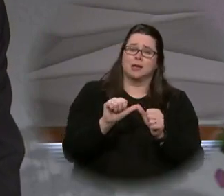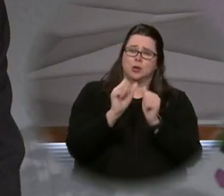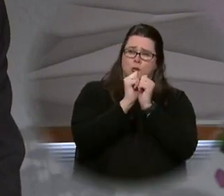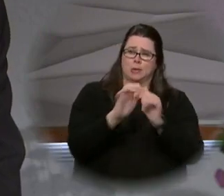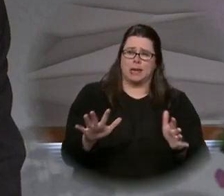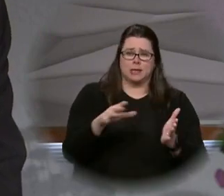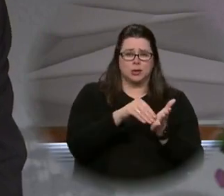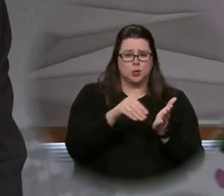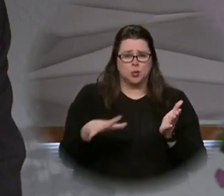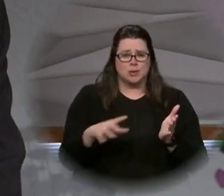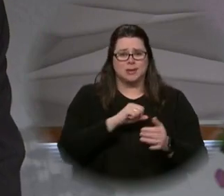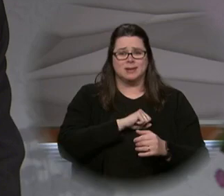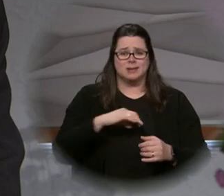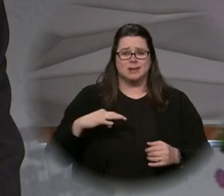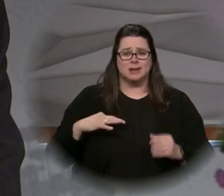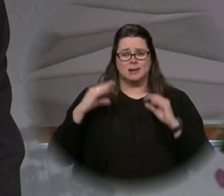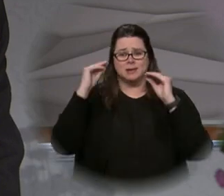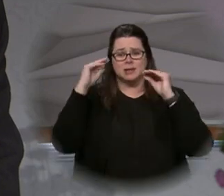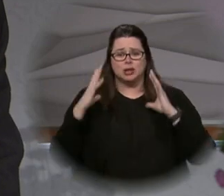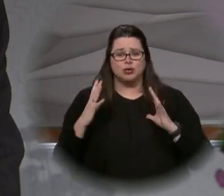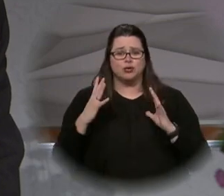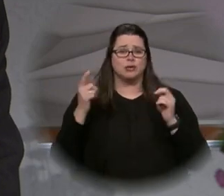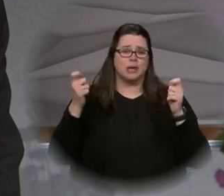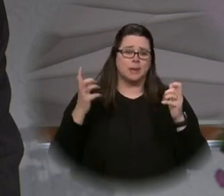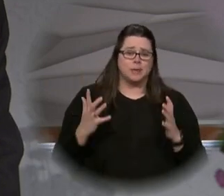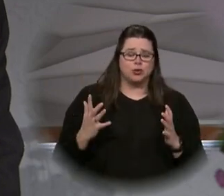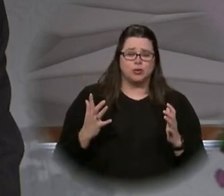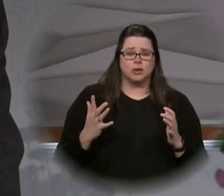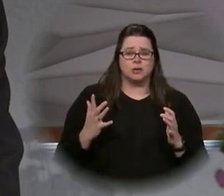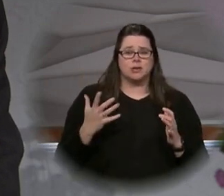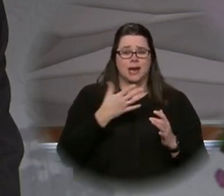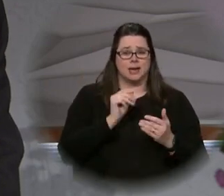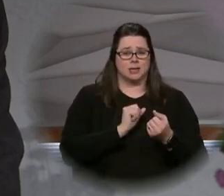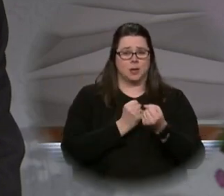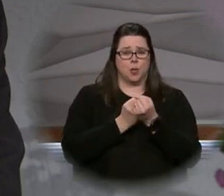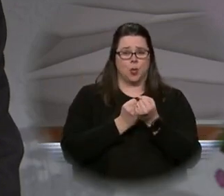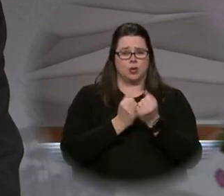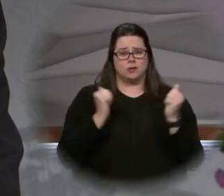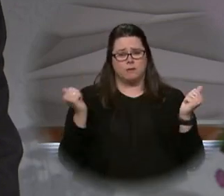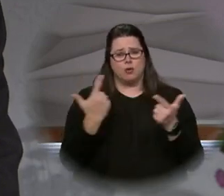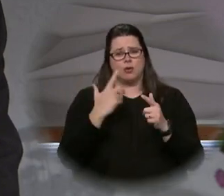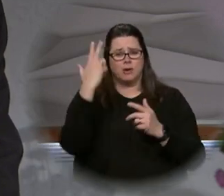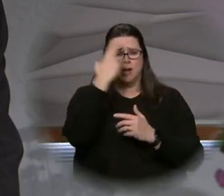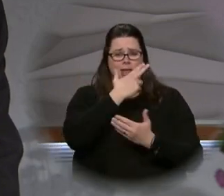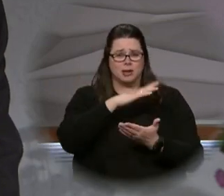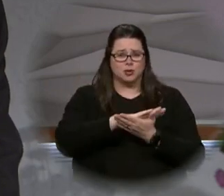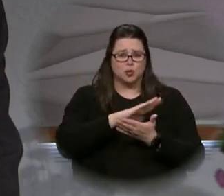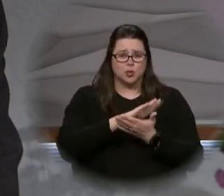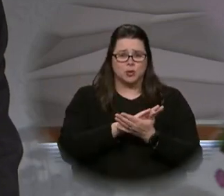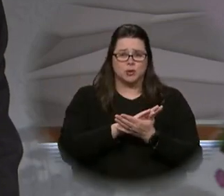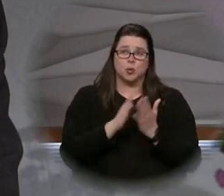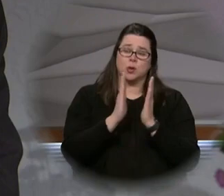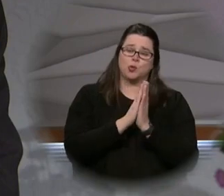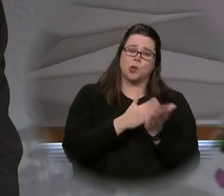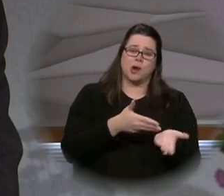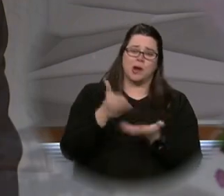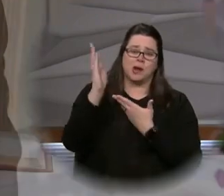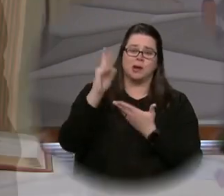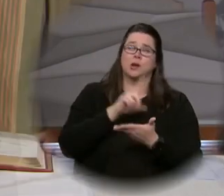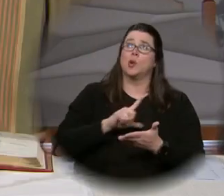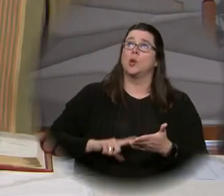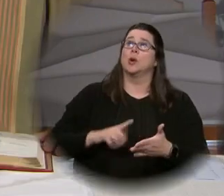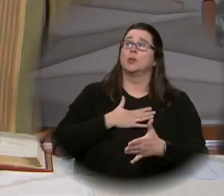the students, staff, teachers, administrators, and supporters of all Catholic schools. We pray to the